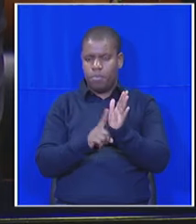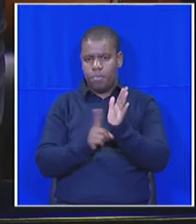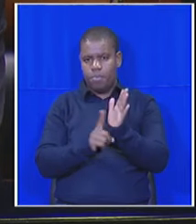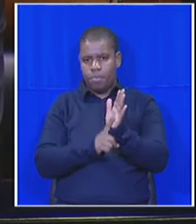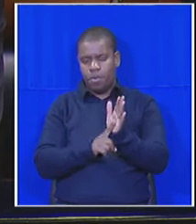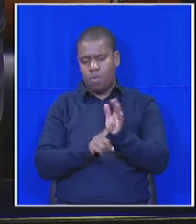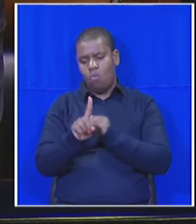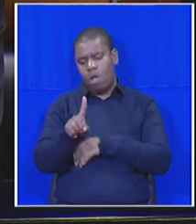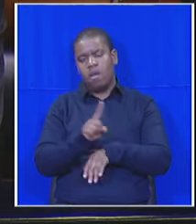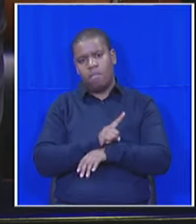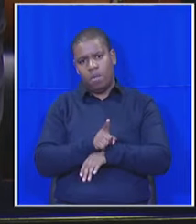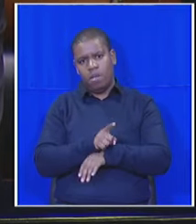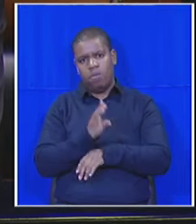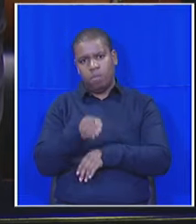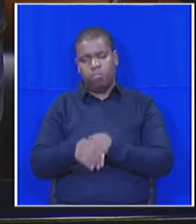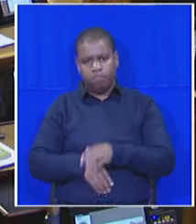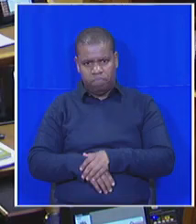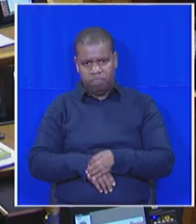will be rung for 1 minute.